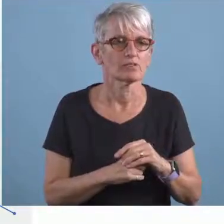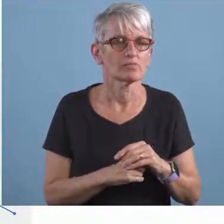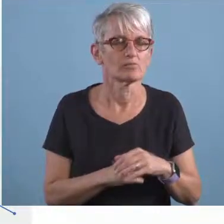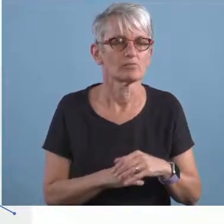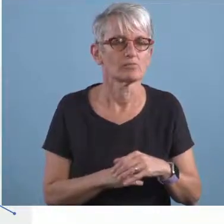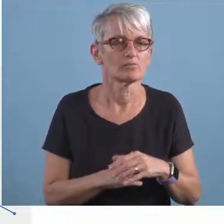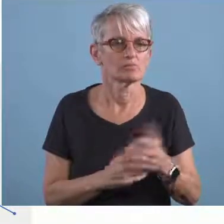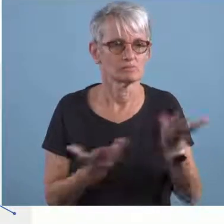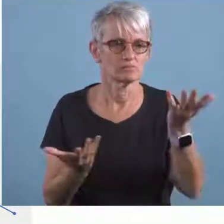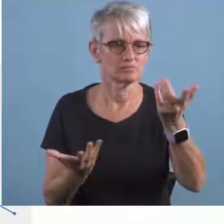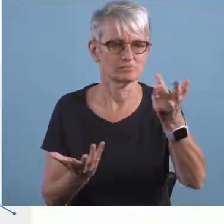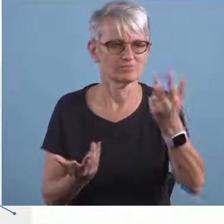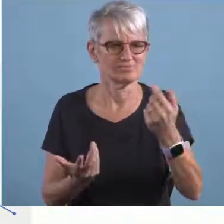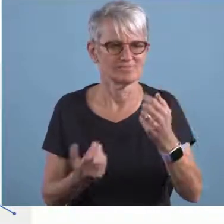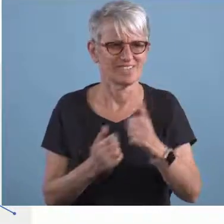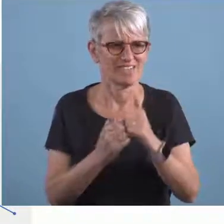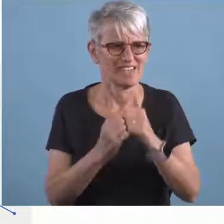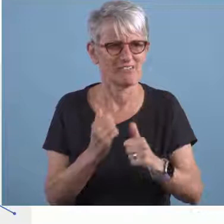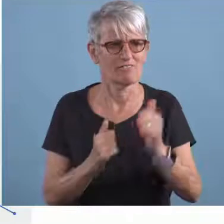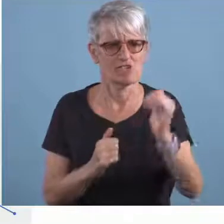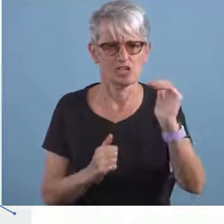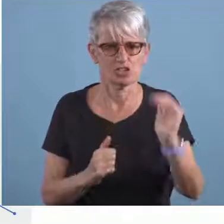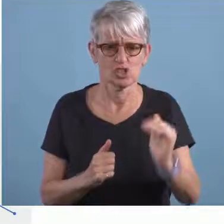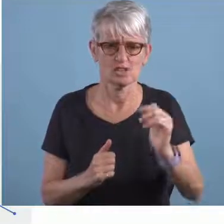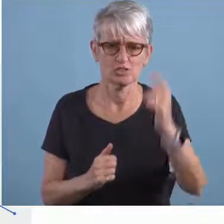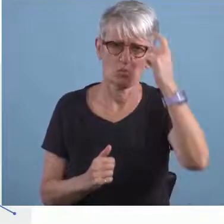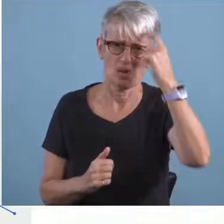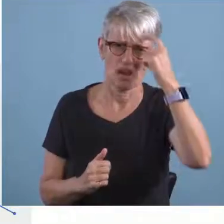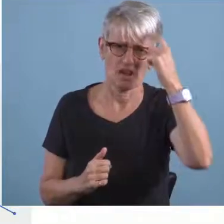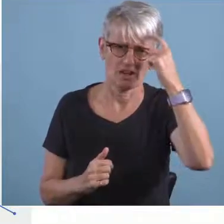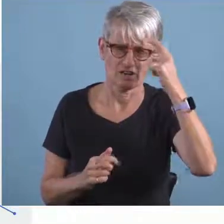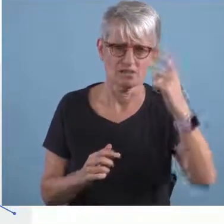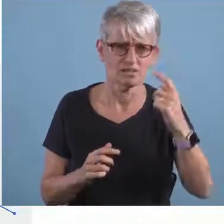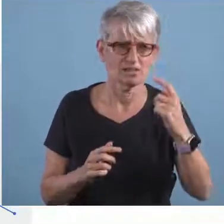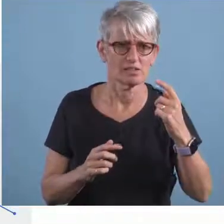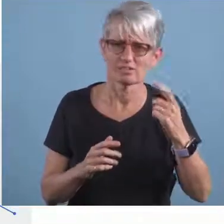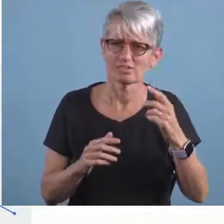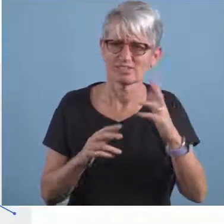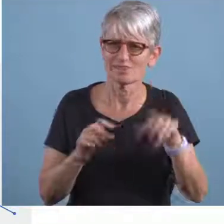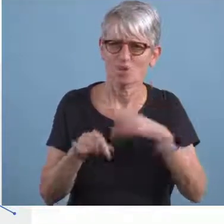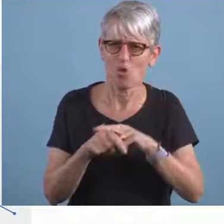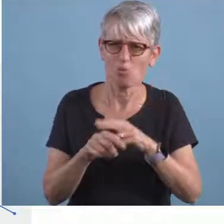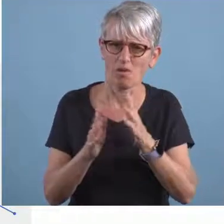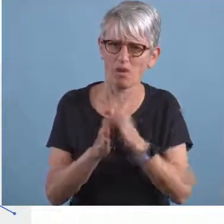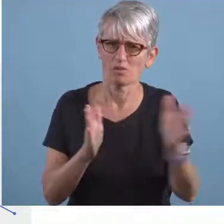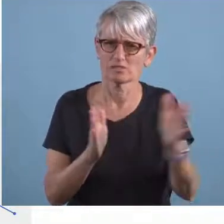And look, it's like every child's brain is heading toward, quote, within normal limits,